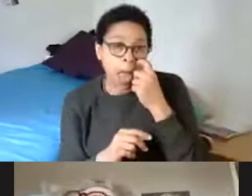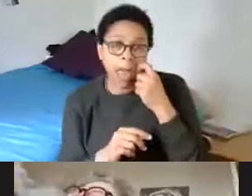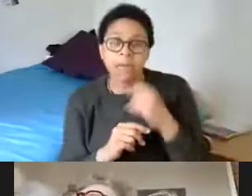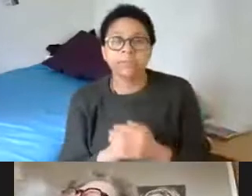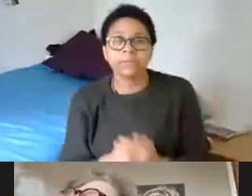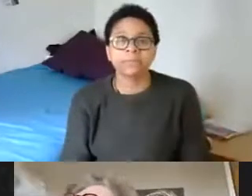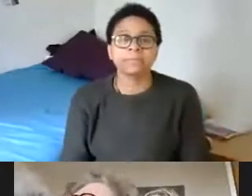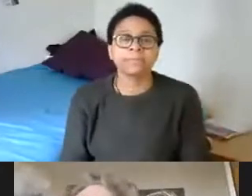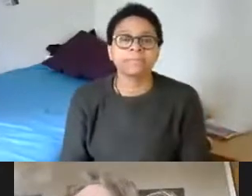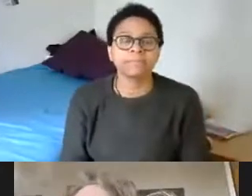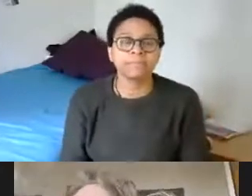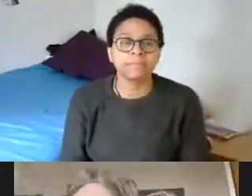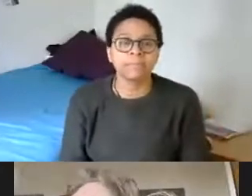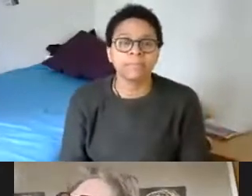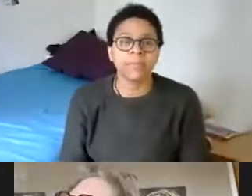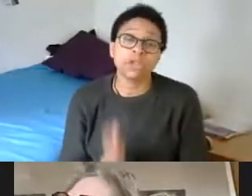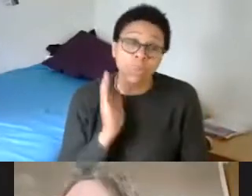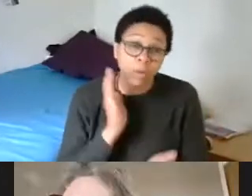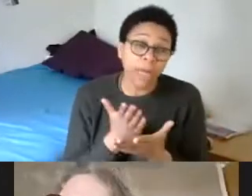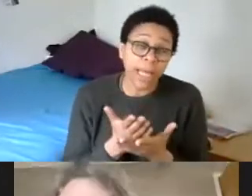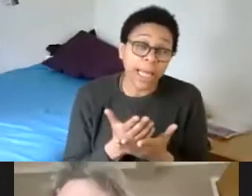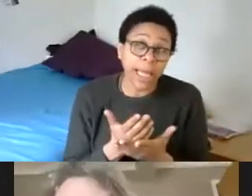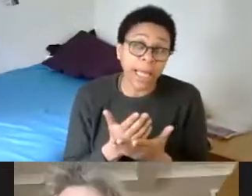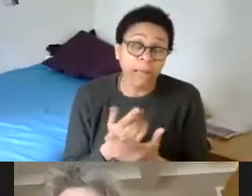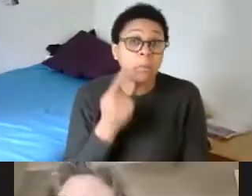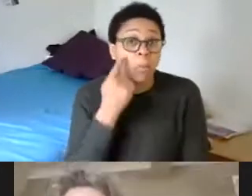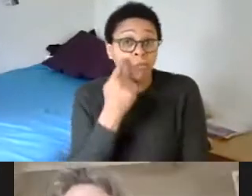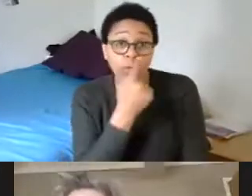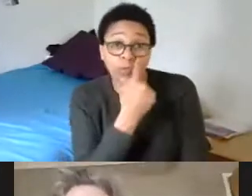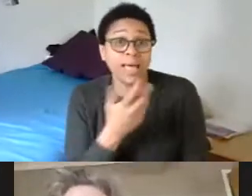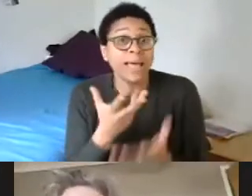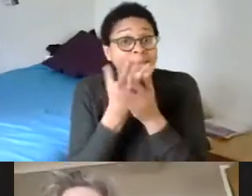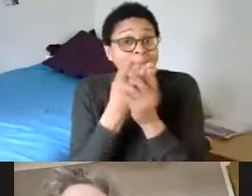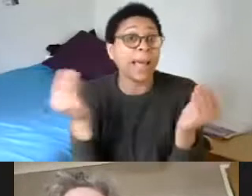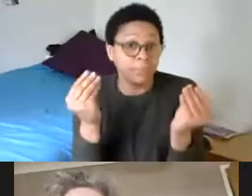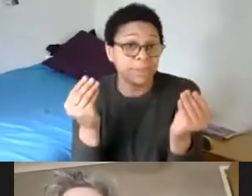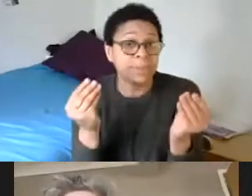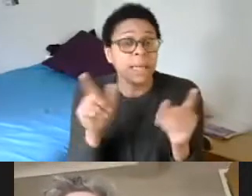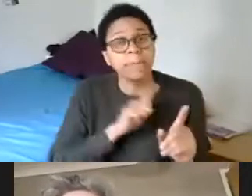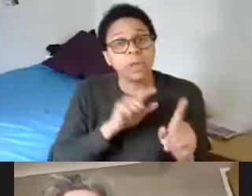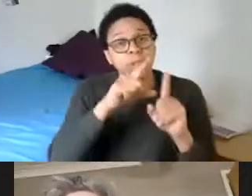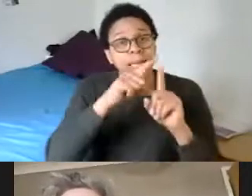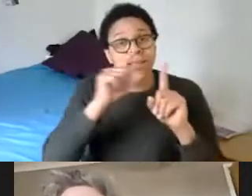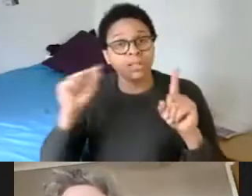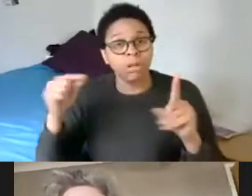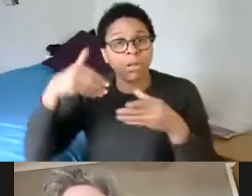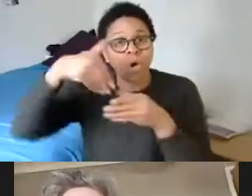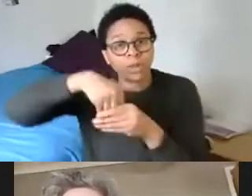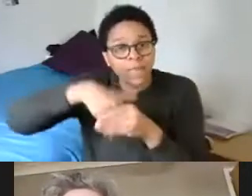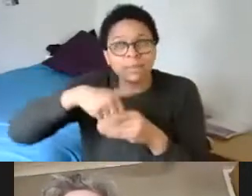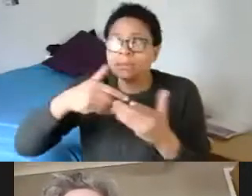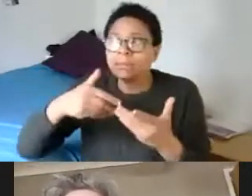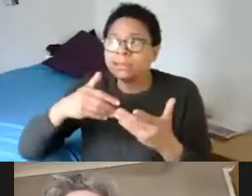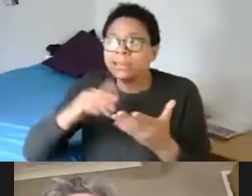also showing the gaps and the issues with digitized content and how we need to make it better, because we're all